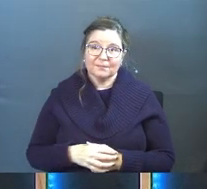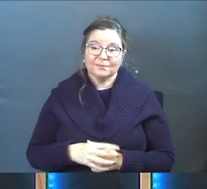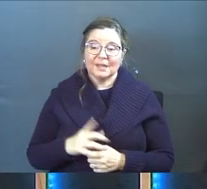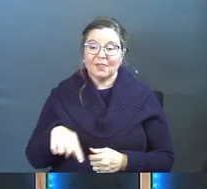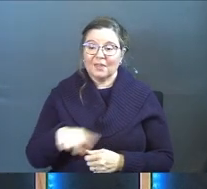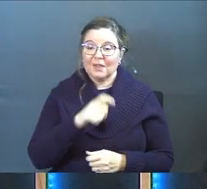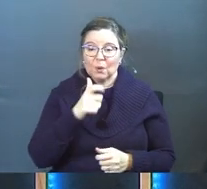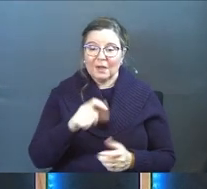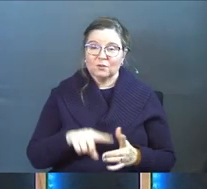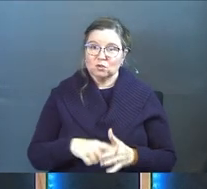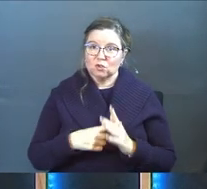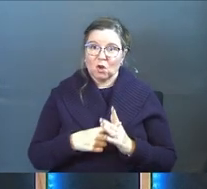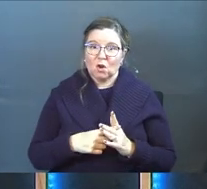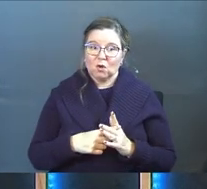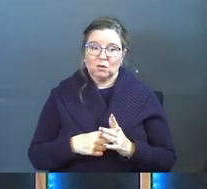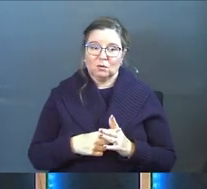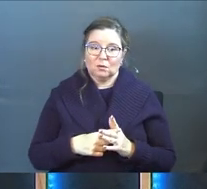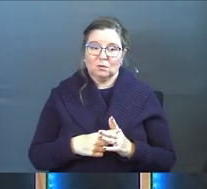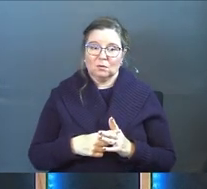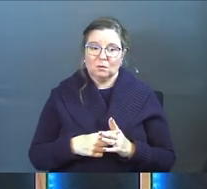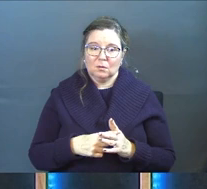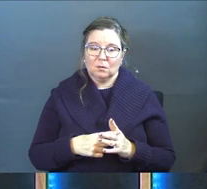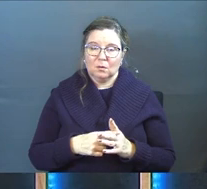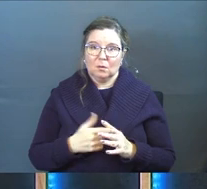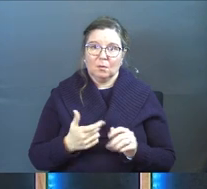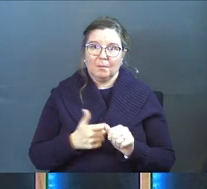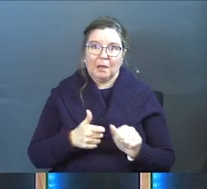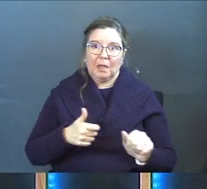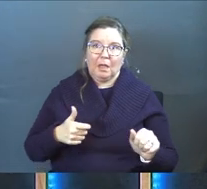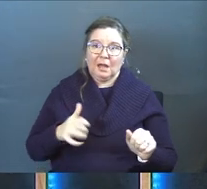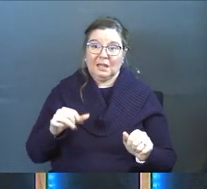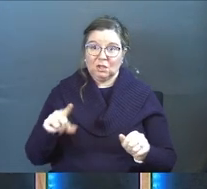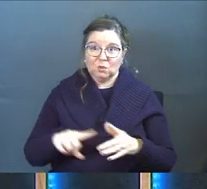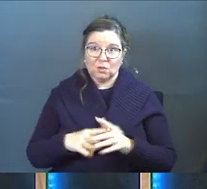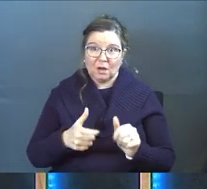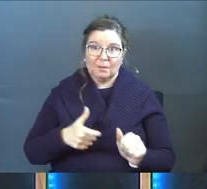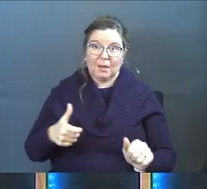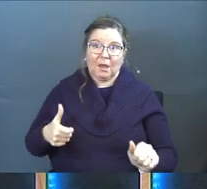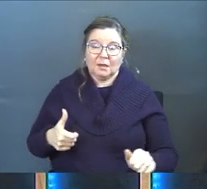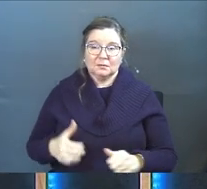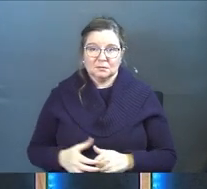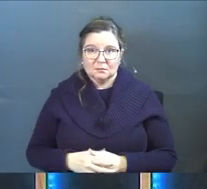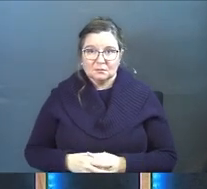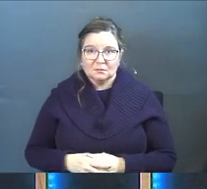And then they don't have to start way behind like you started way behind.